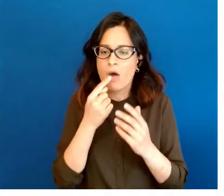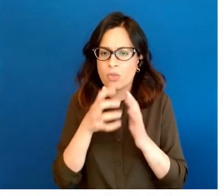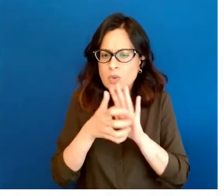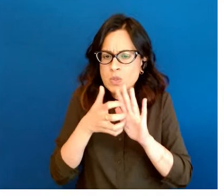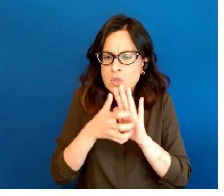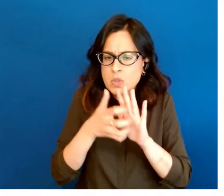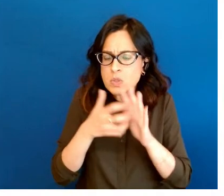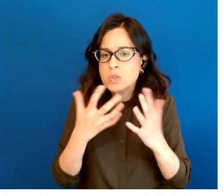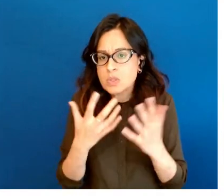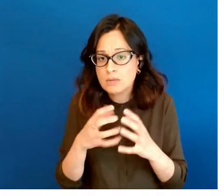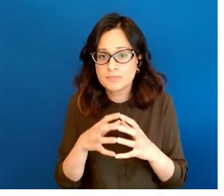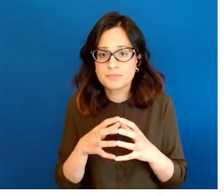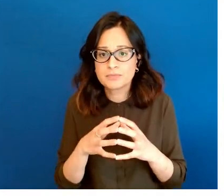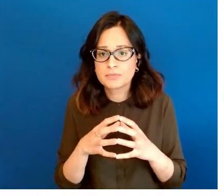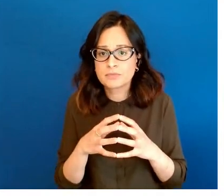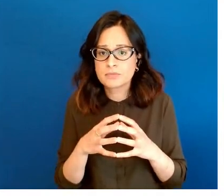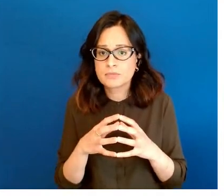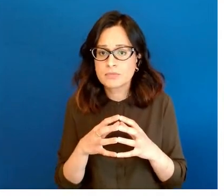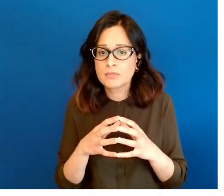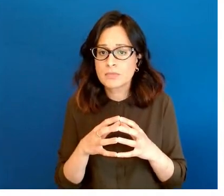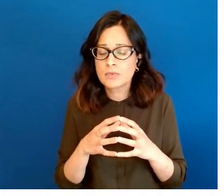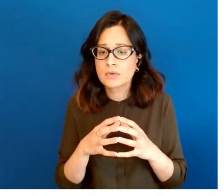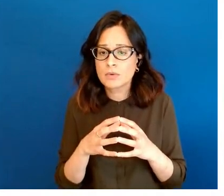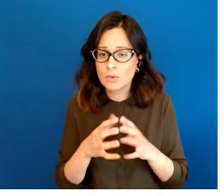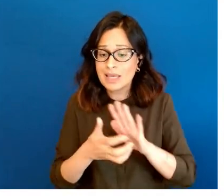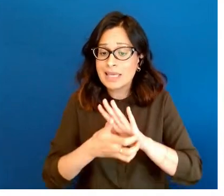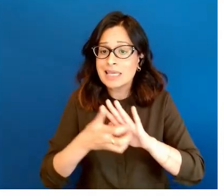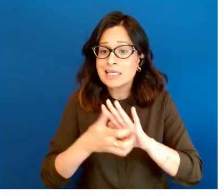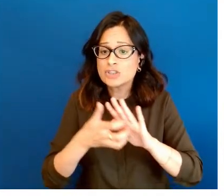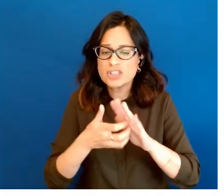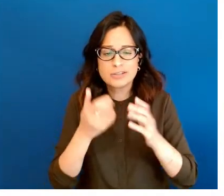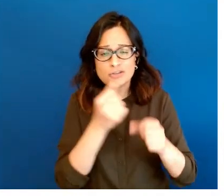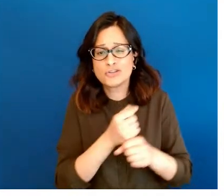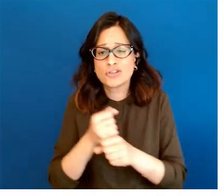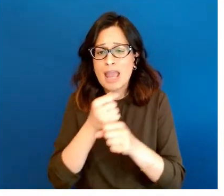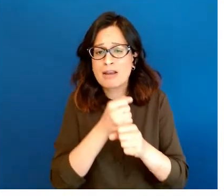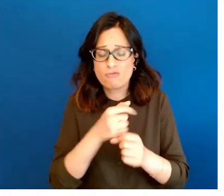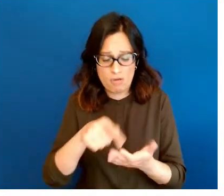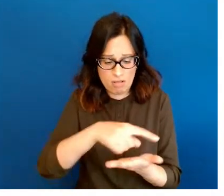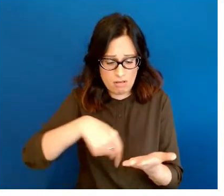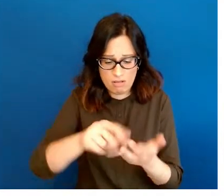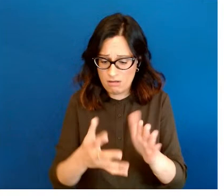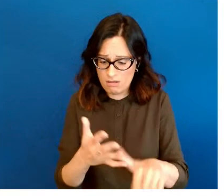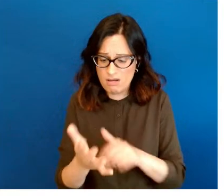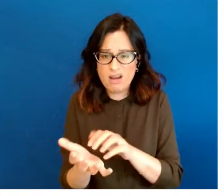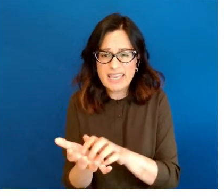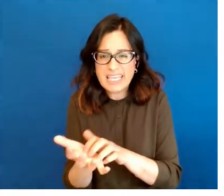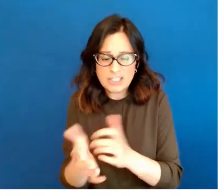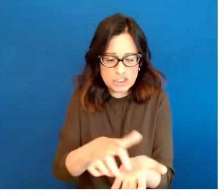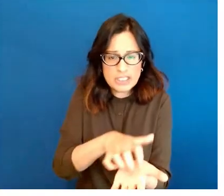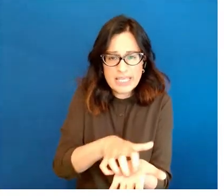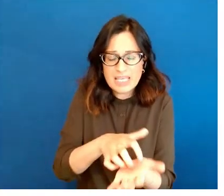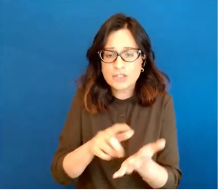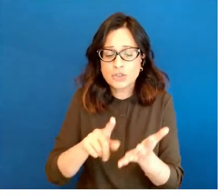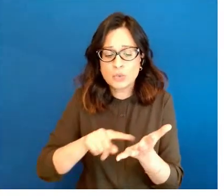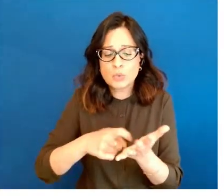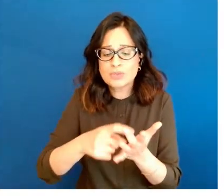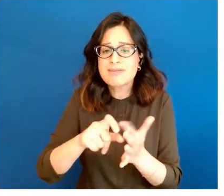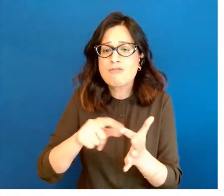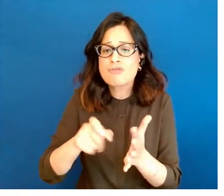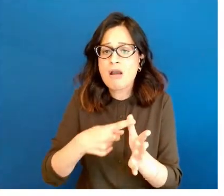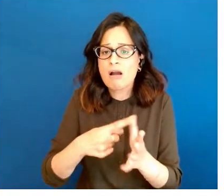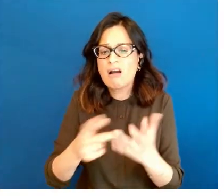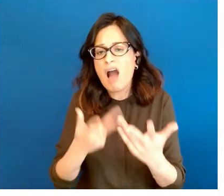have itching, which can be generalized, maybe in the palms or soles, associated with urticaria or other types of